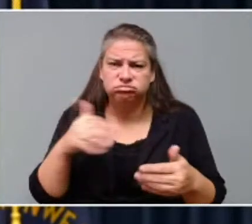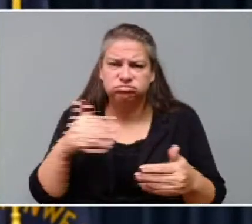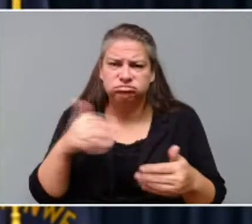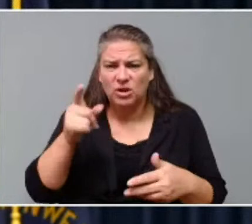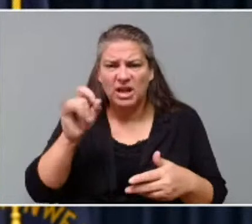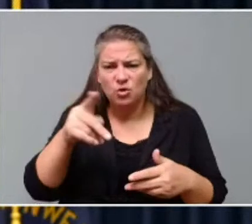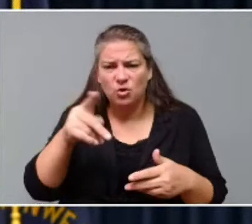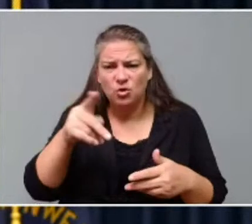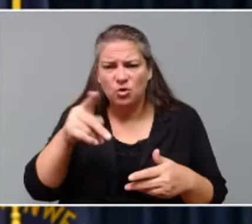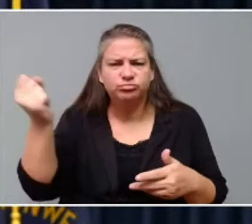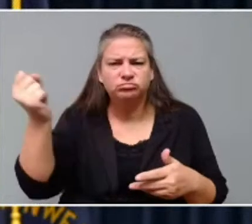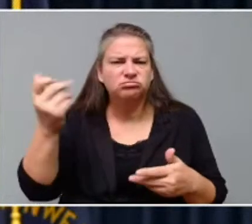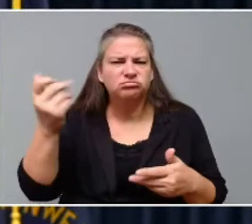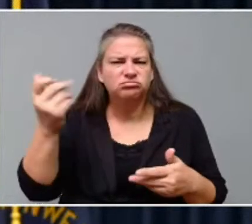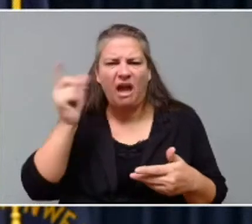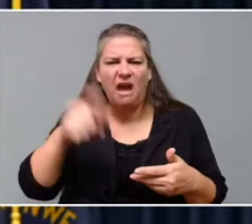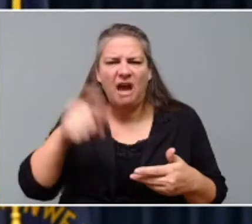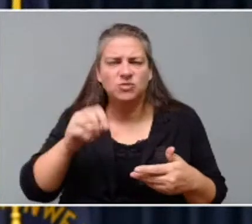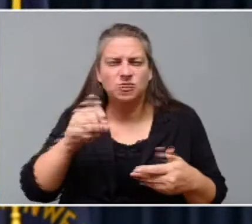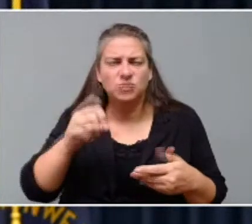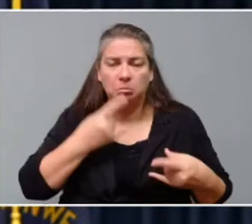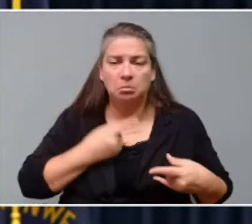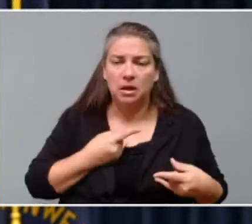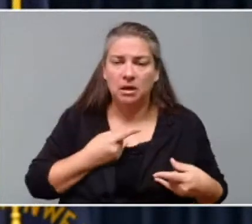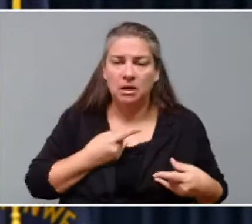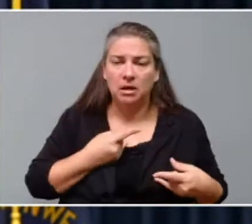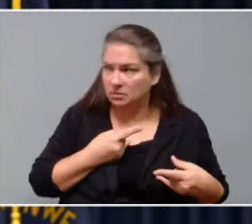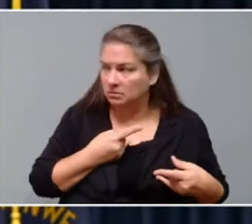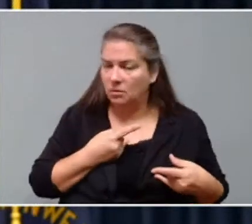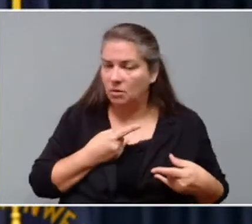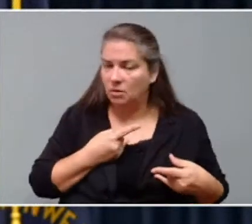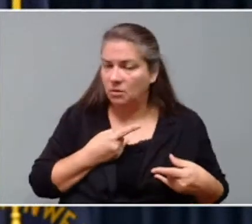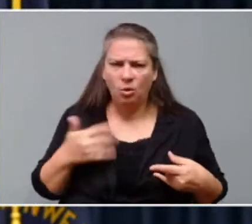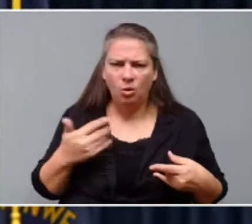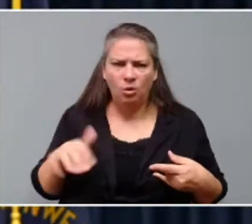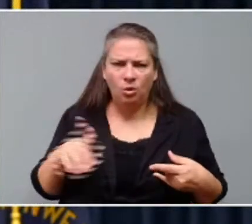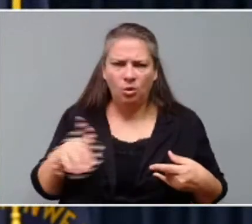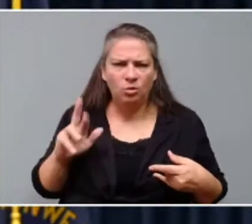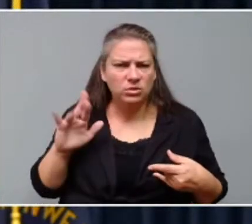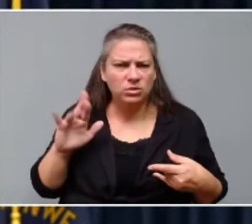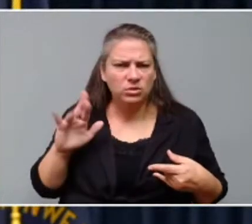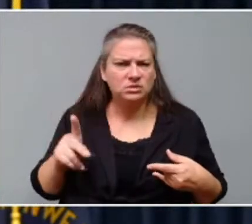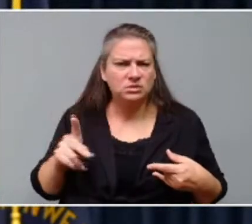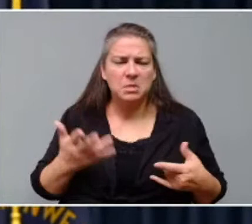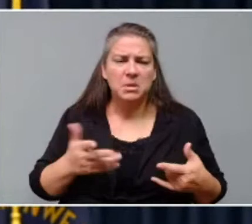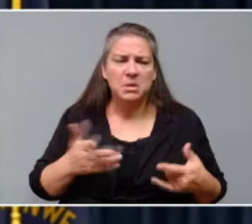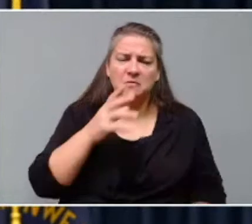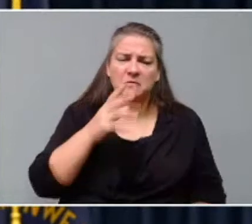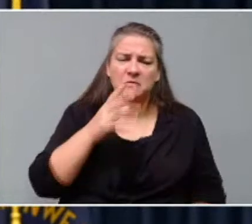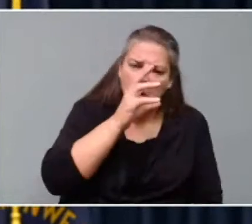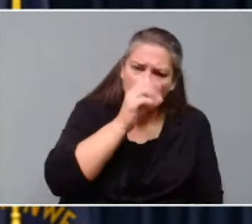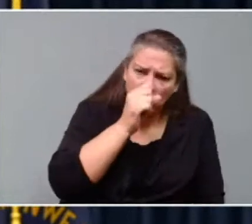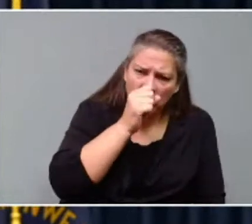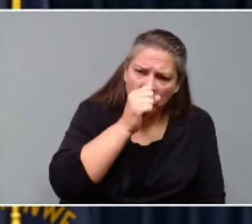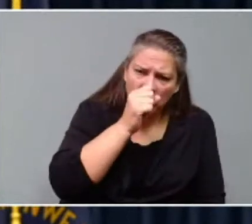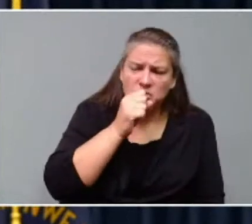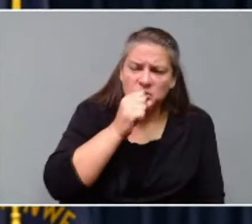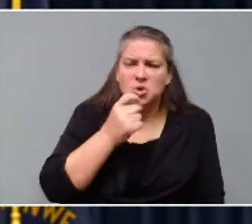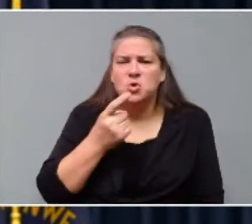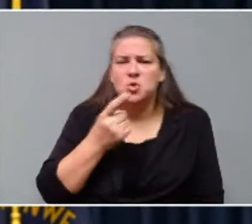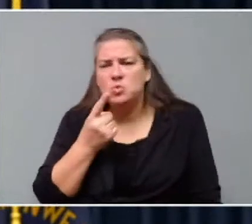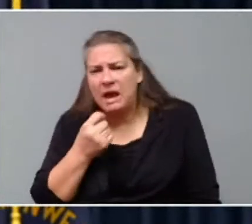there. So surely we should at least be able to get to a point where orange or red, they can either